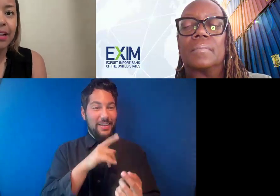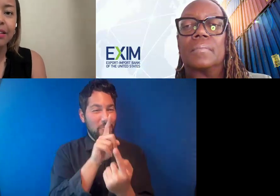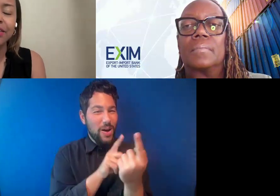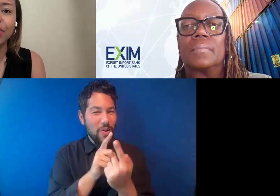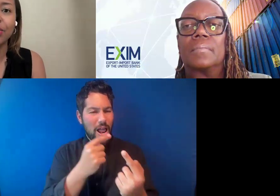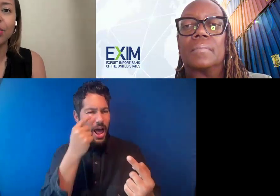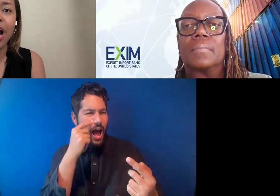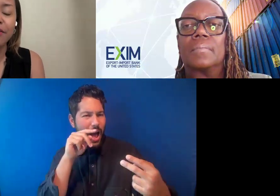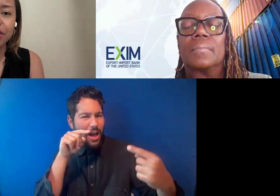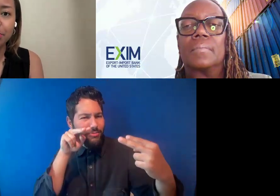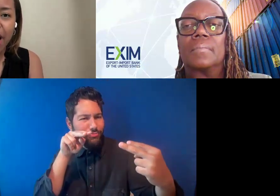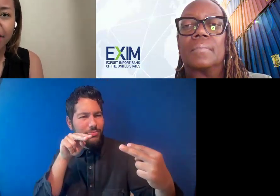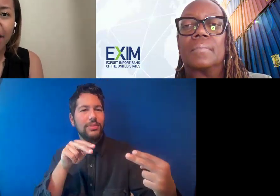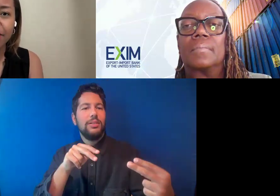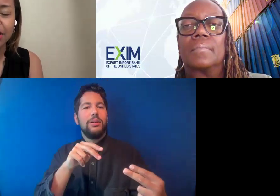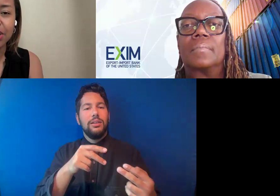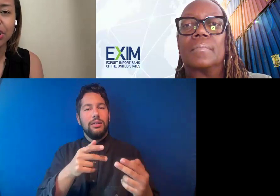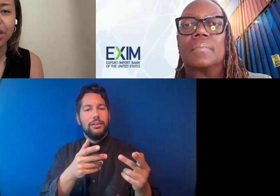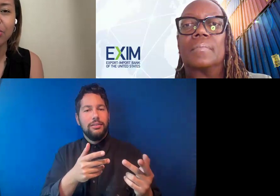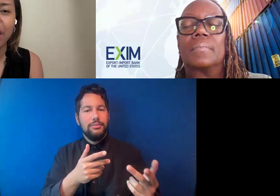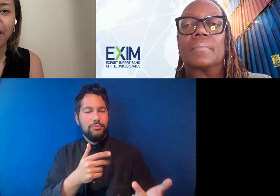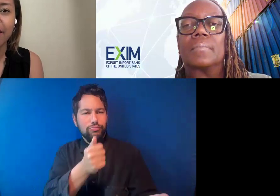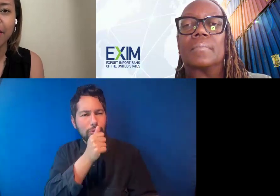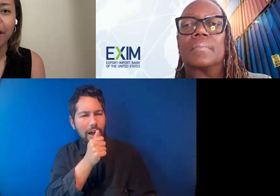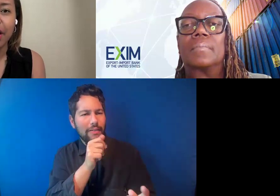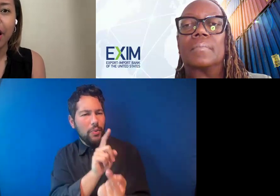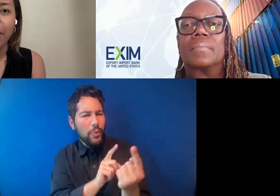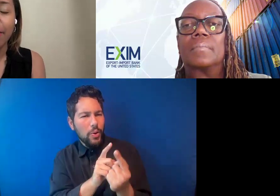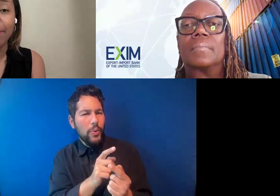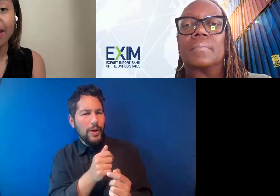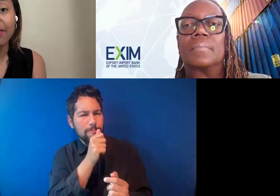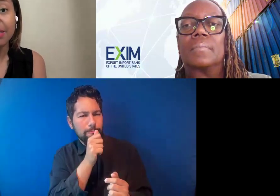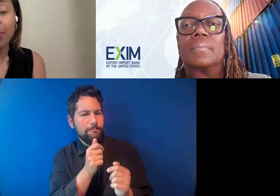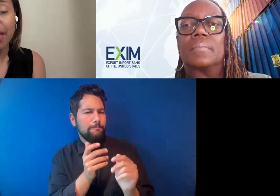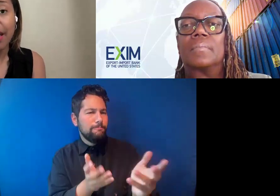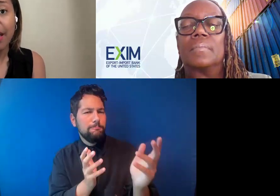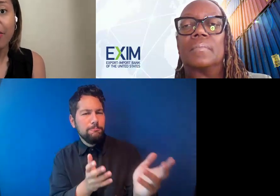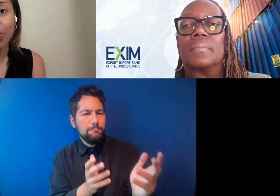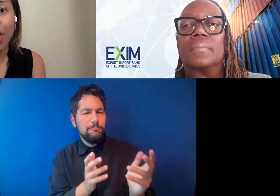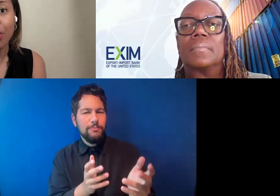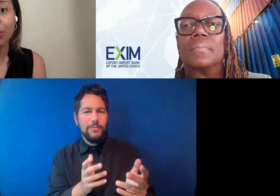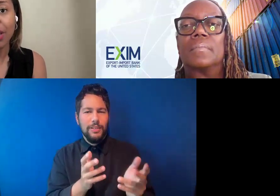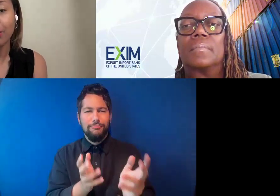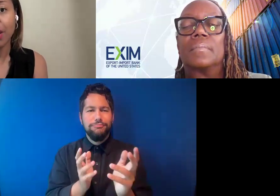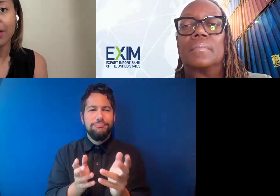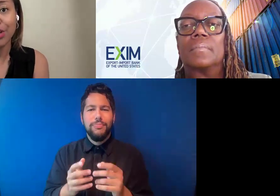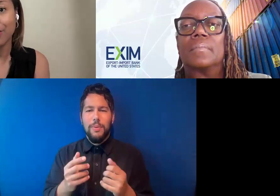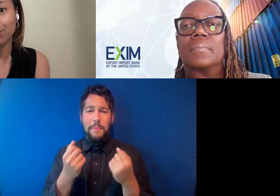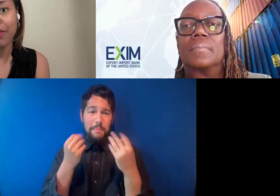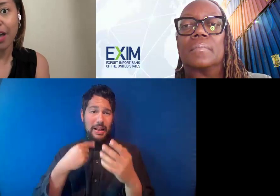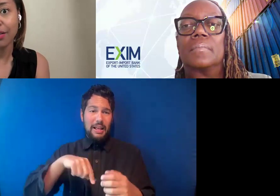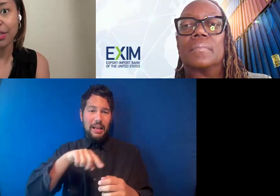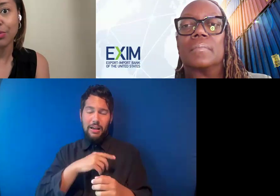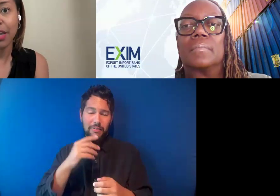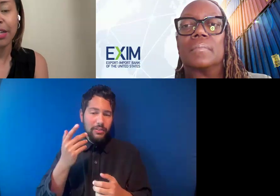eye contact, private conversations that you have that many of us may have with our own